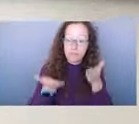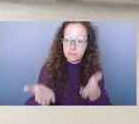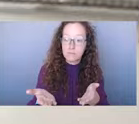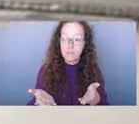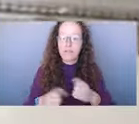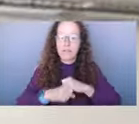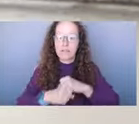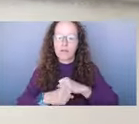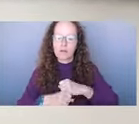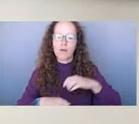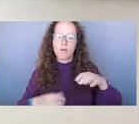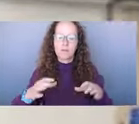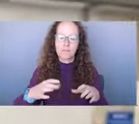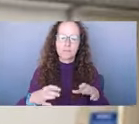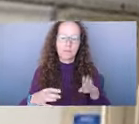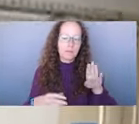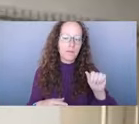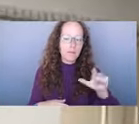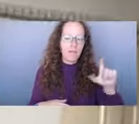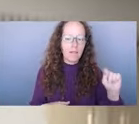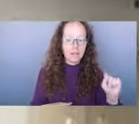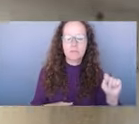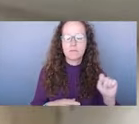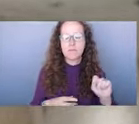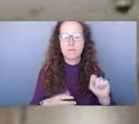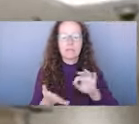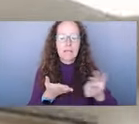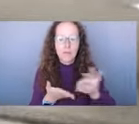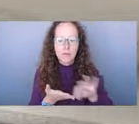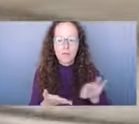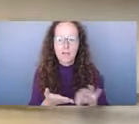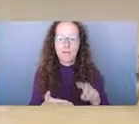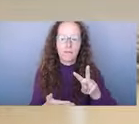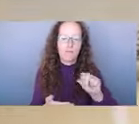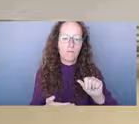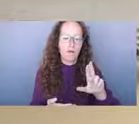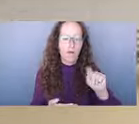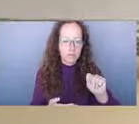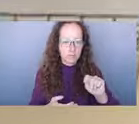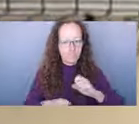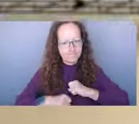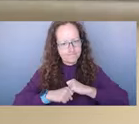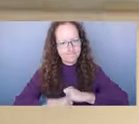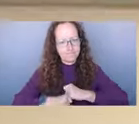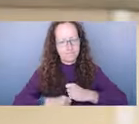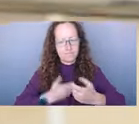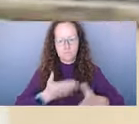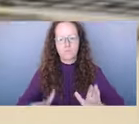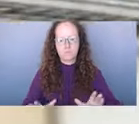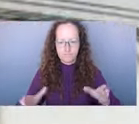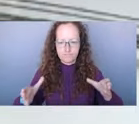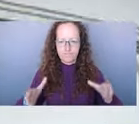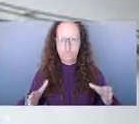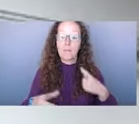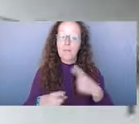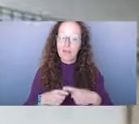during an election cycle, we store all ballots in this vault. This vault Vault also has live video streaming